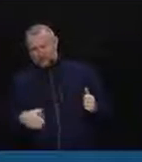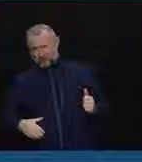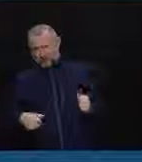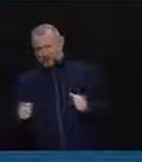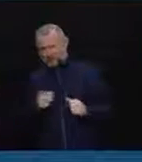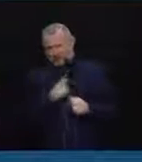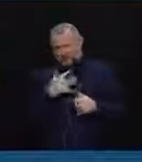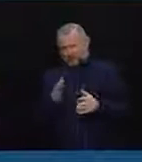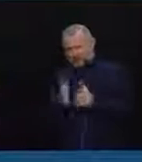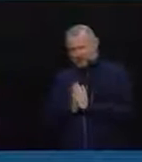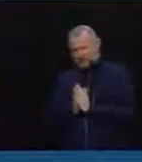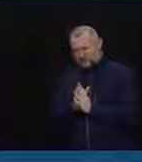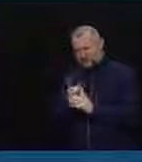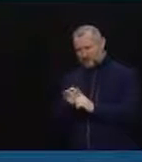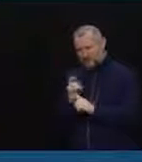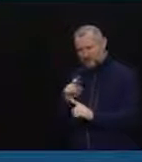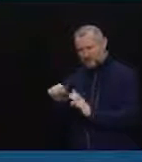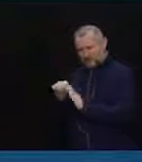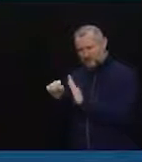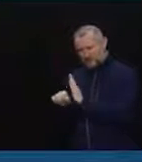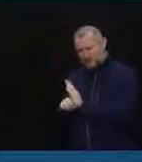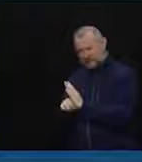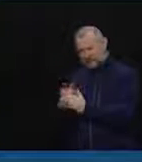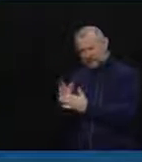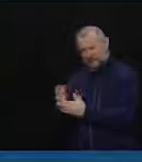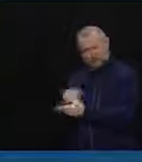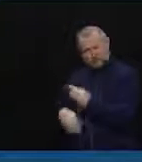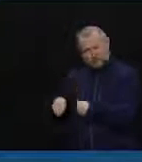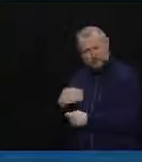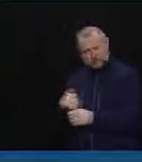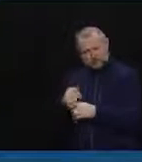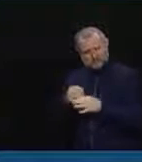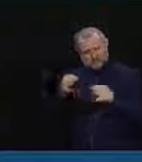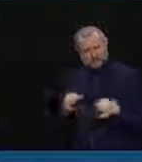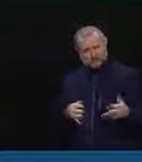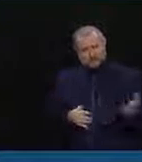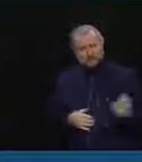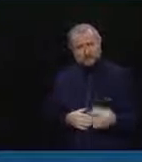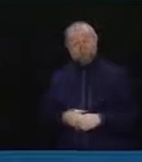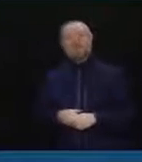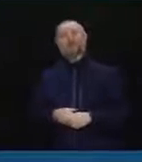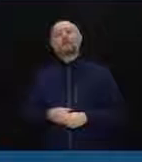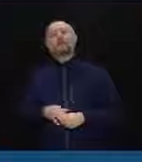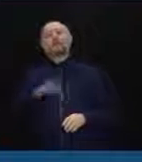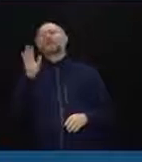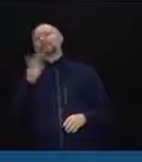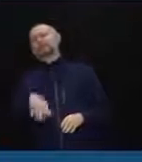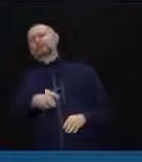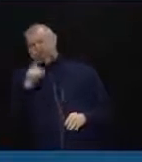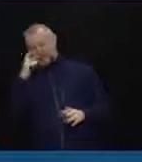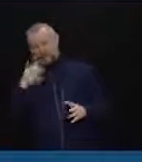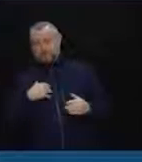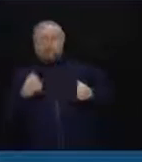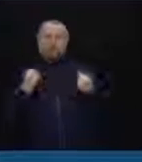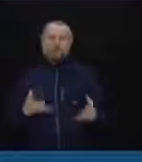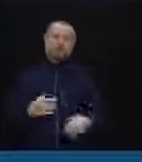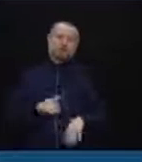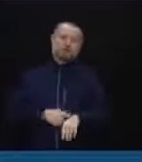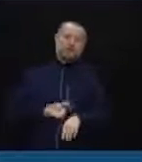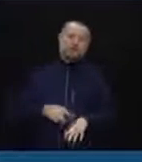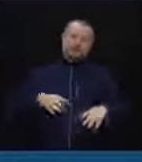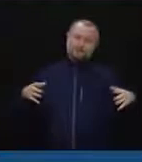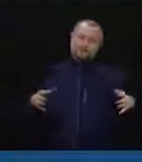times. As recently as yesterday, and probably the day before that. We are in regular communication, but